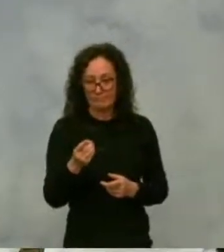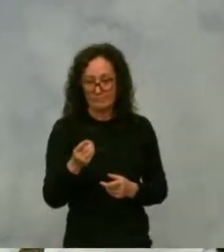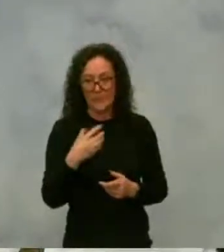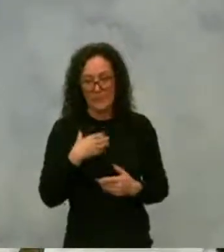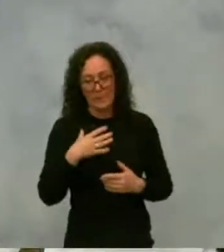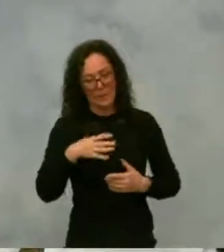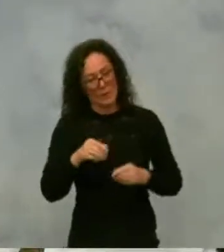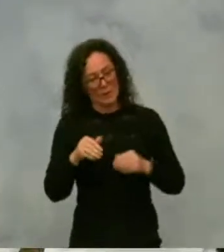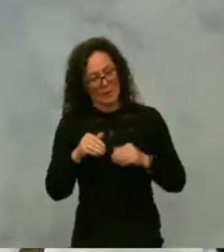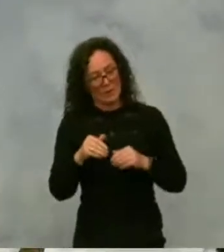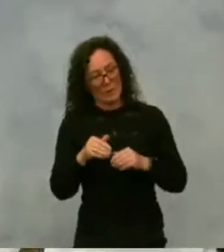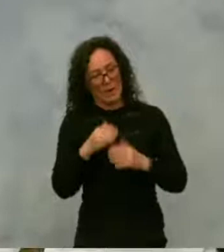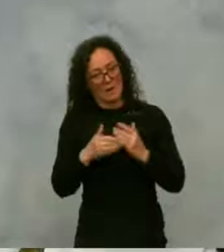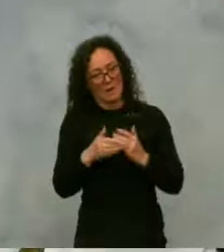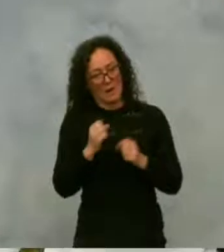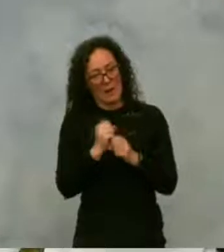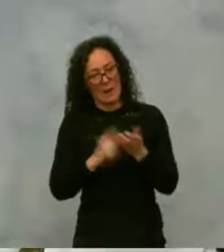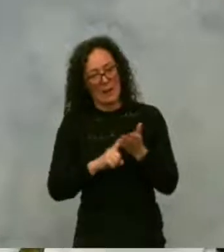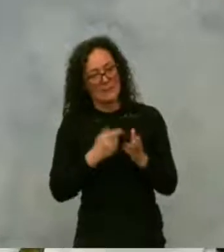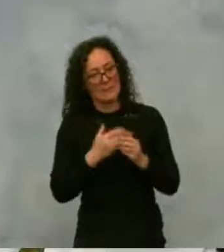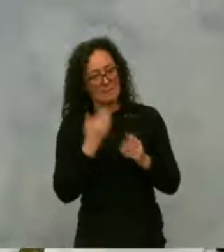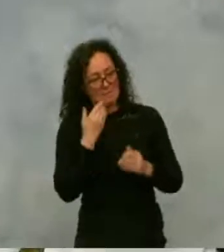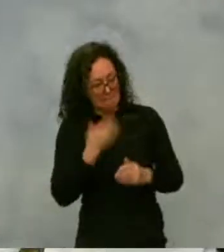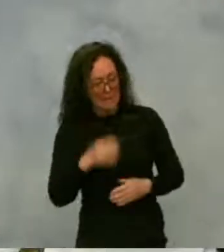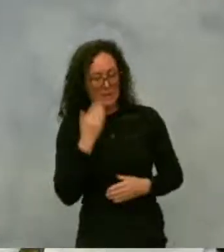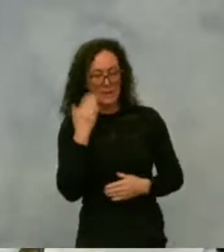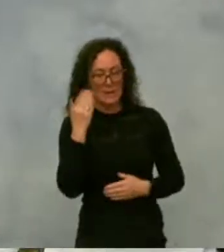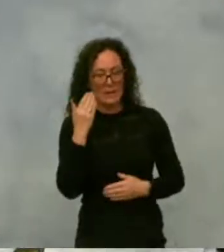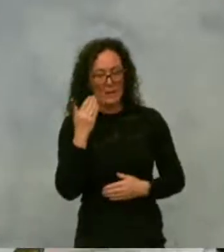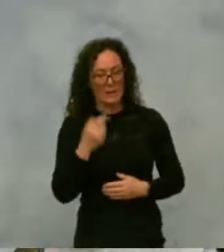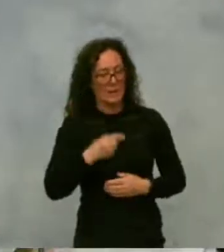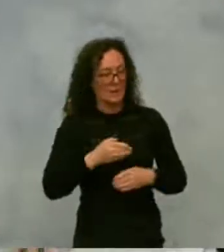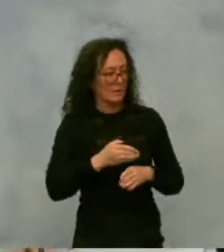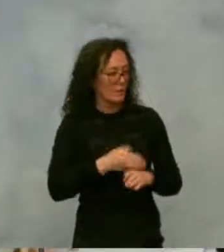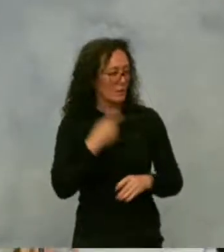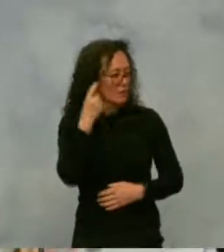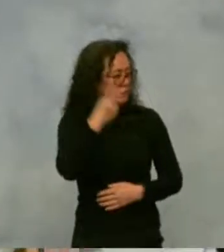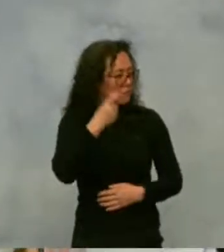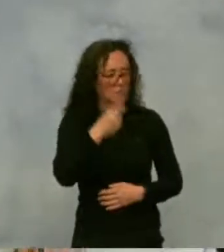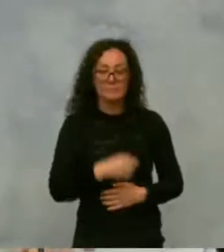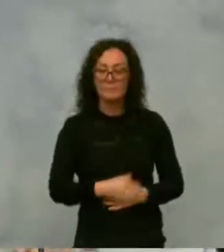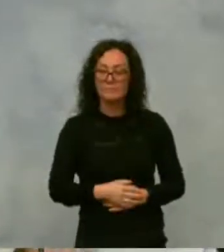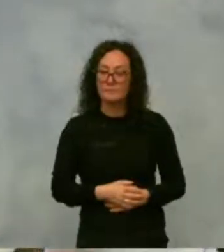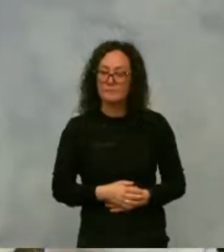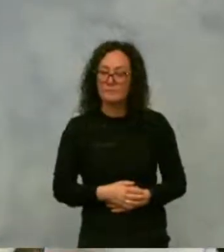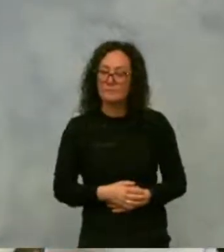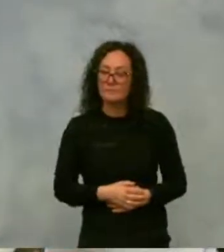first before we give that further consideration, if that's okay.